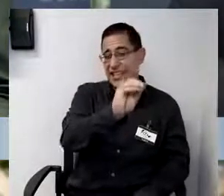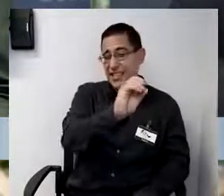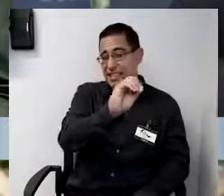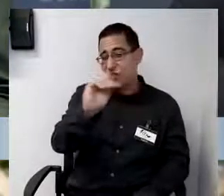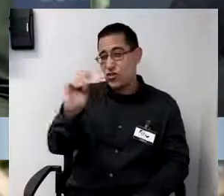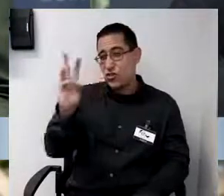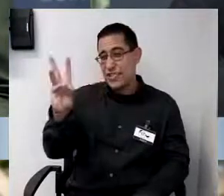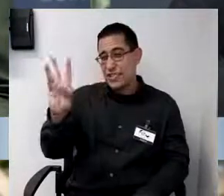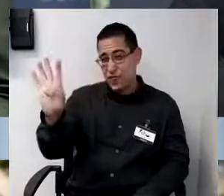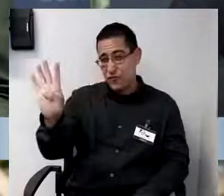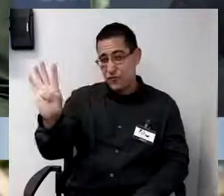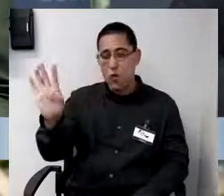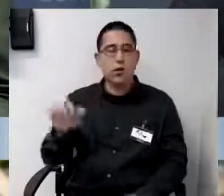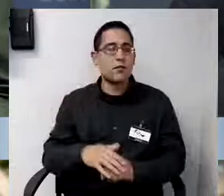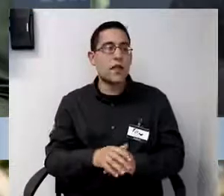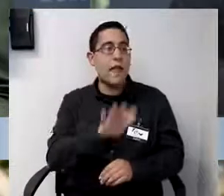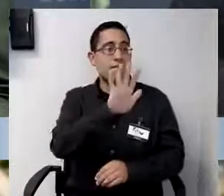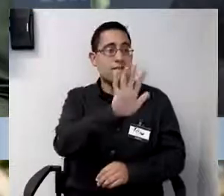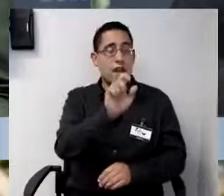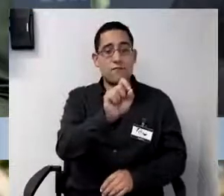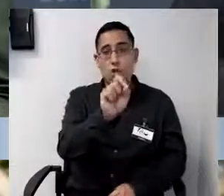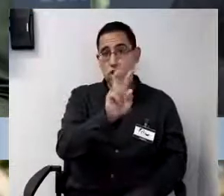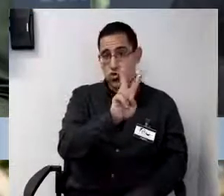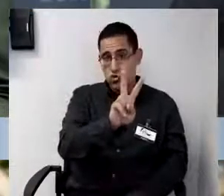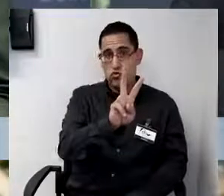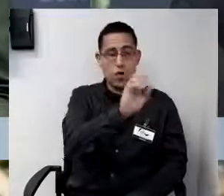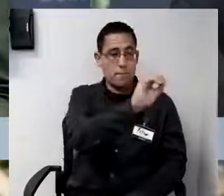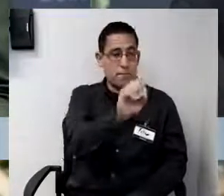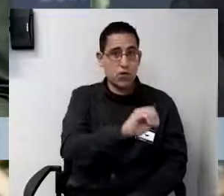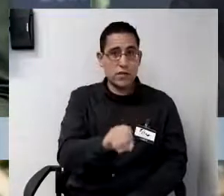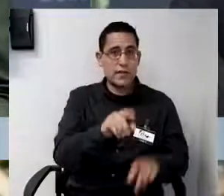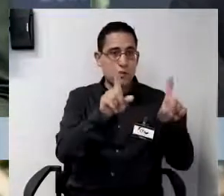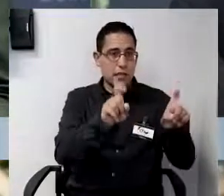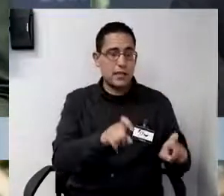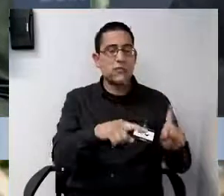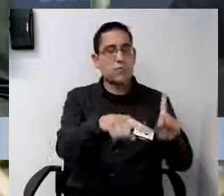64-year-olds, 5.2%